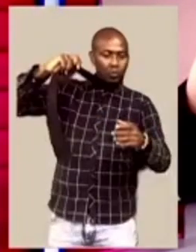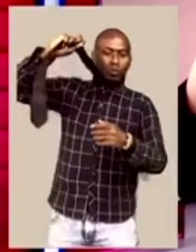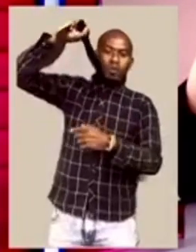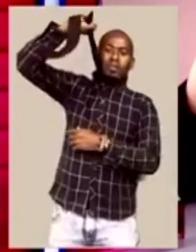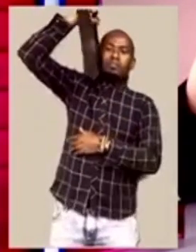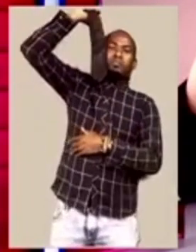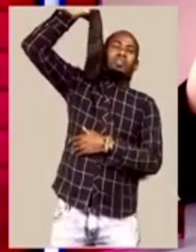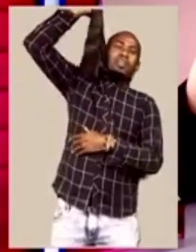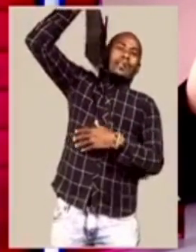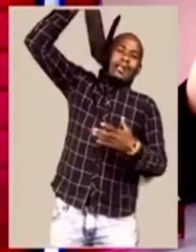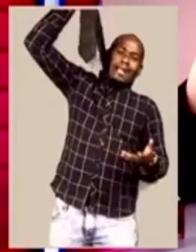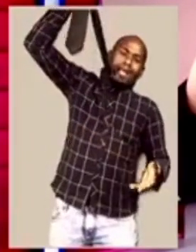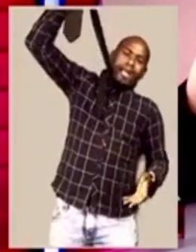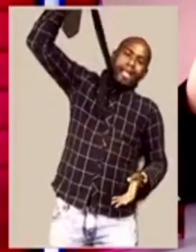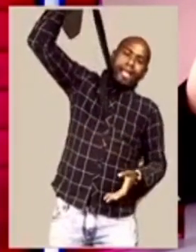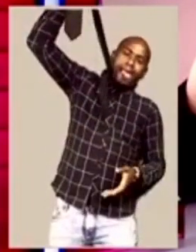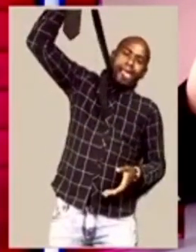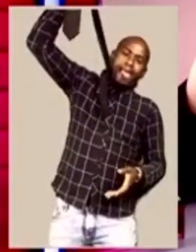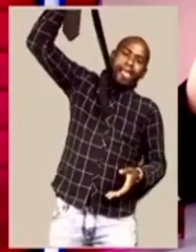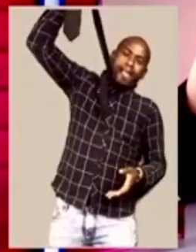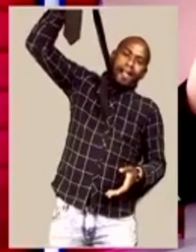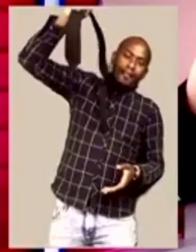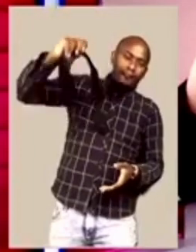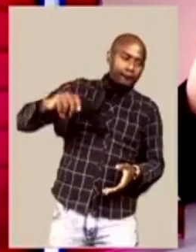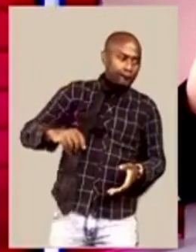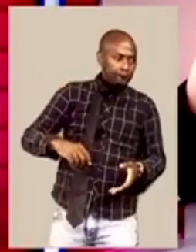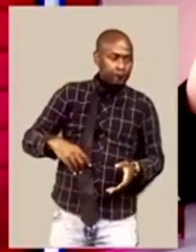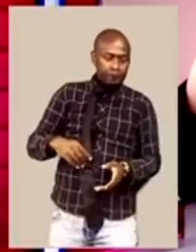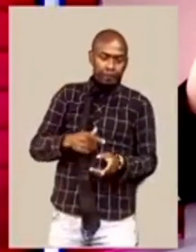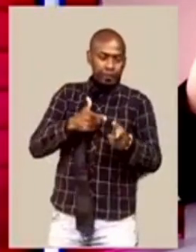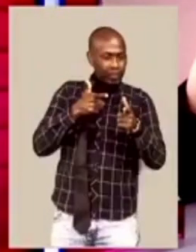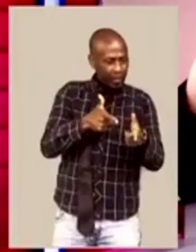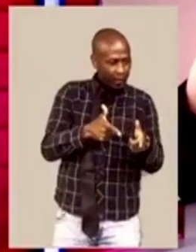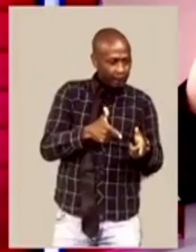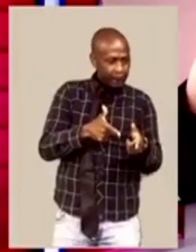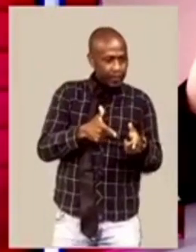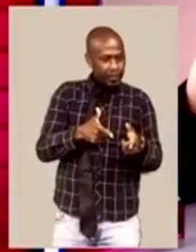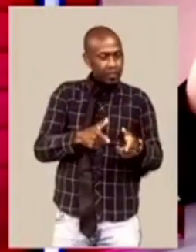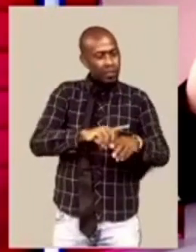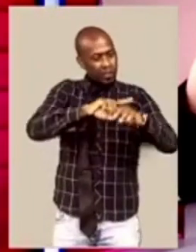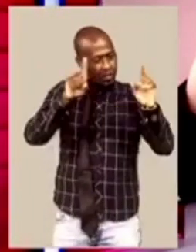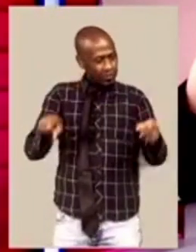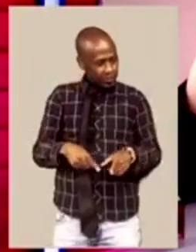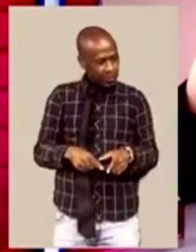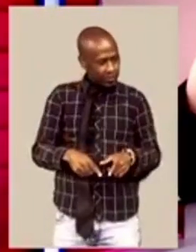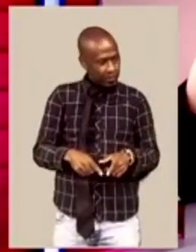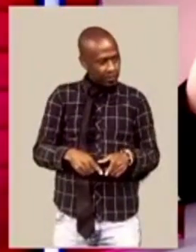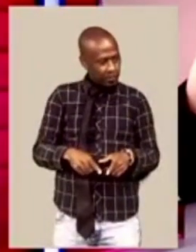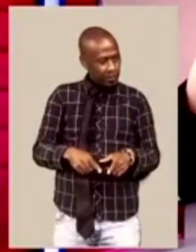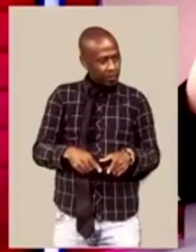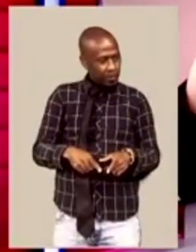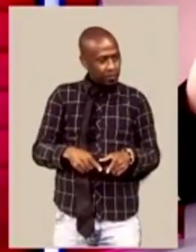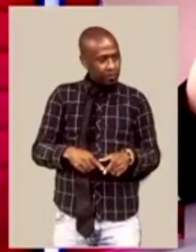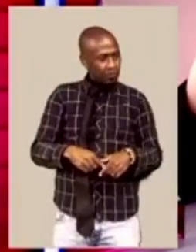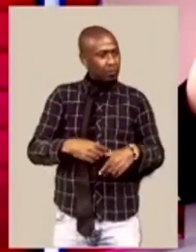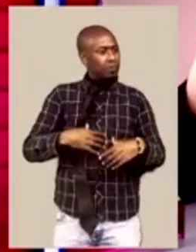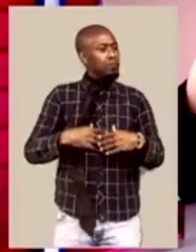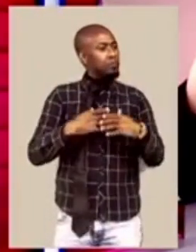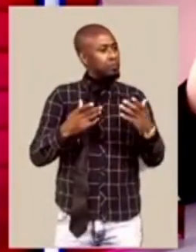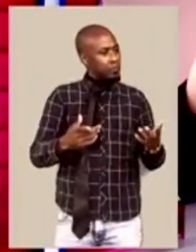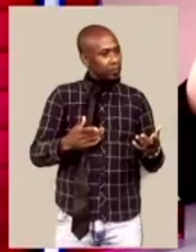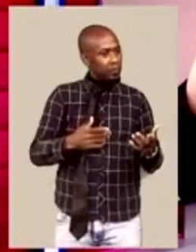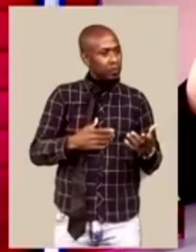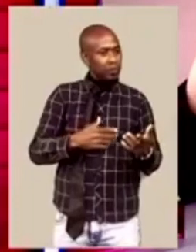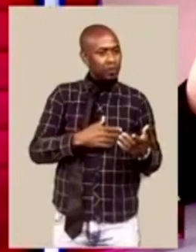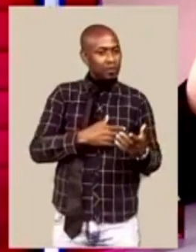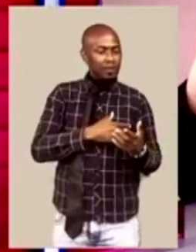because this guy has got the perfect army perfect country perfect country but it's not true that he has